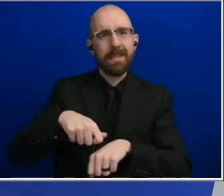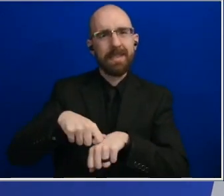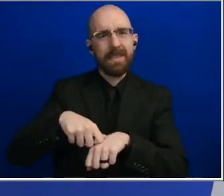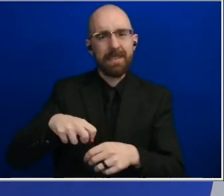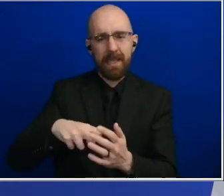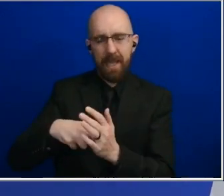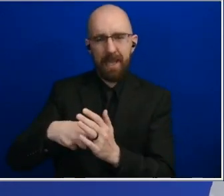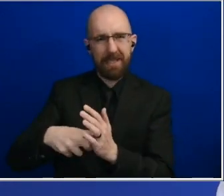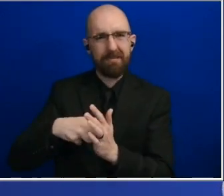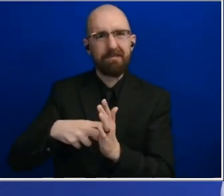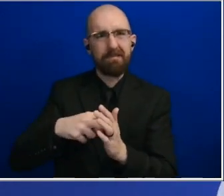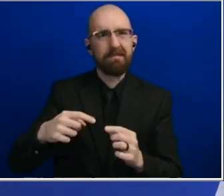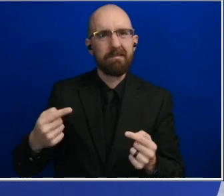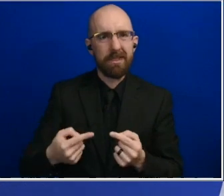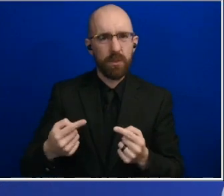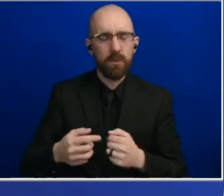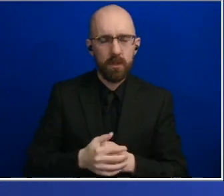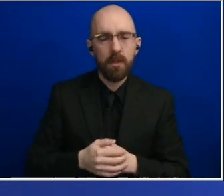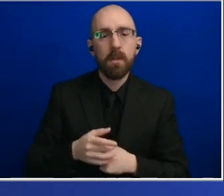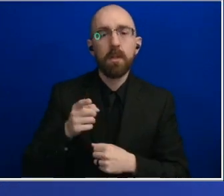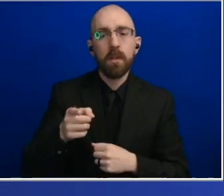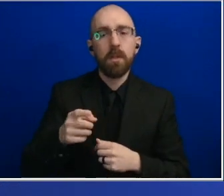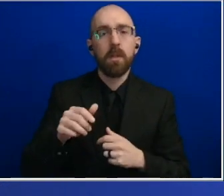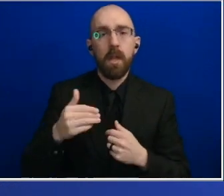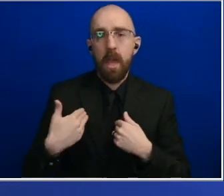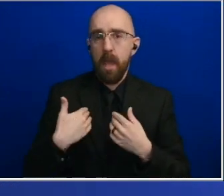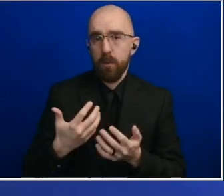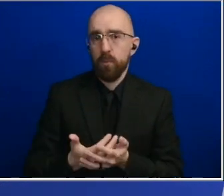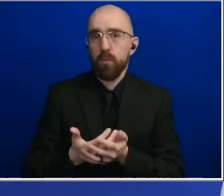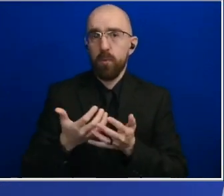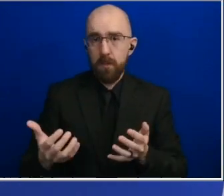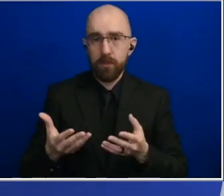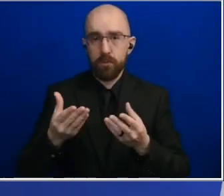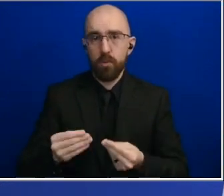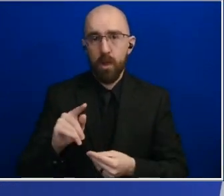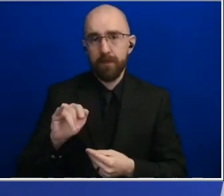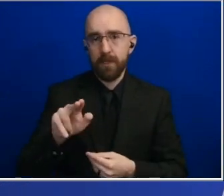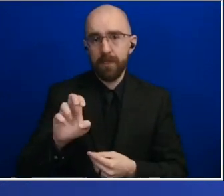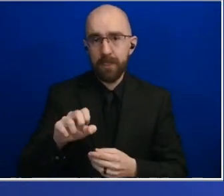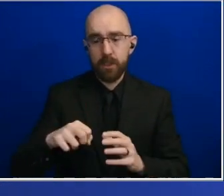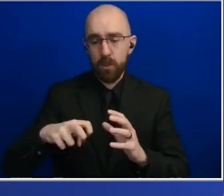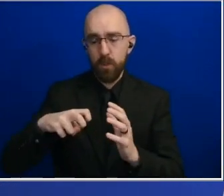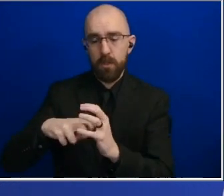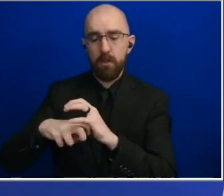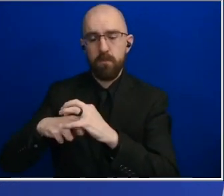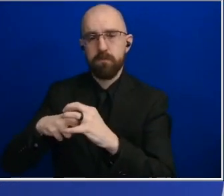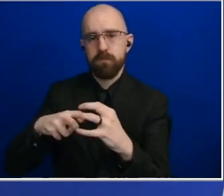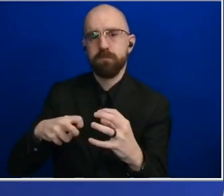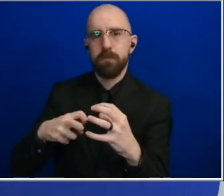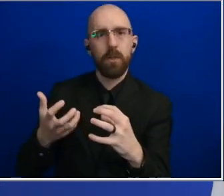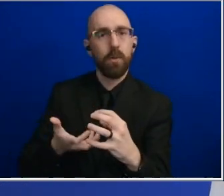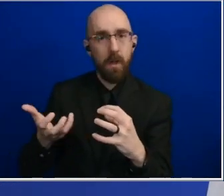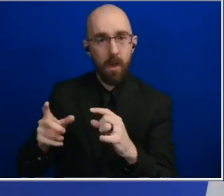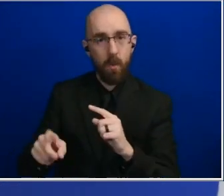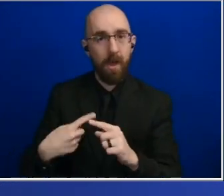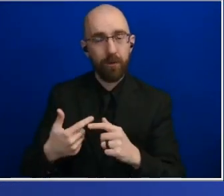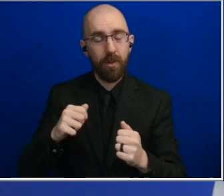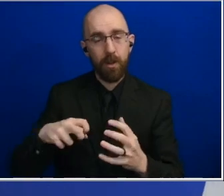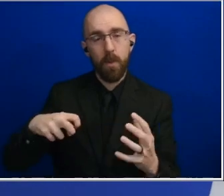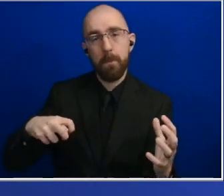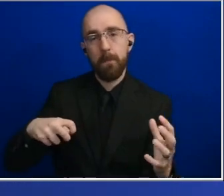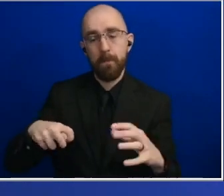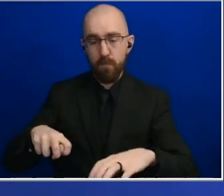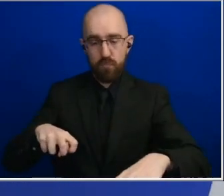case, actually, he had too much soft tissue at the end. So basically, when he was trying to wear a prosthetic too, that there was too